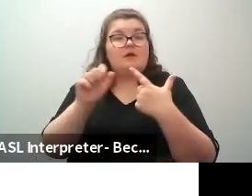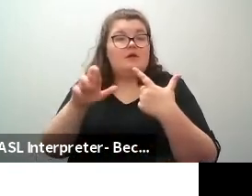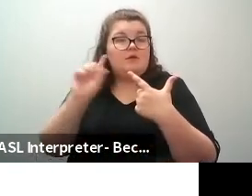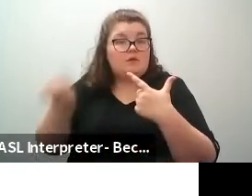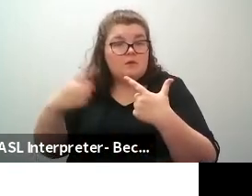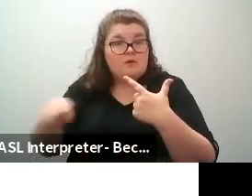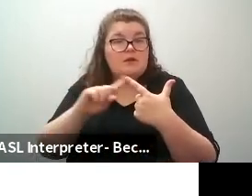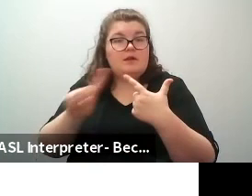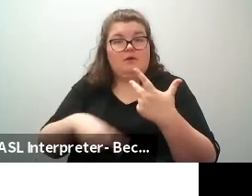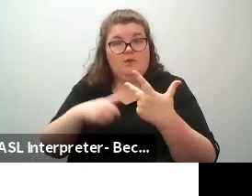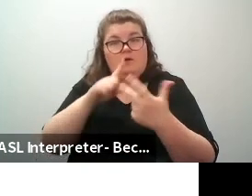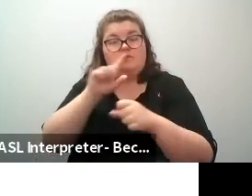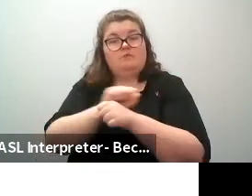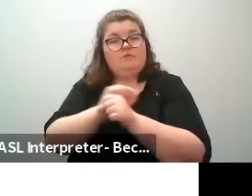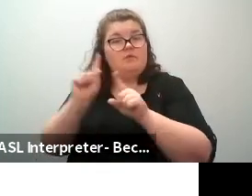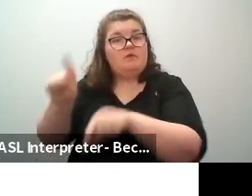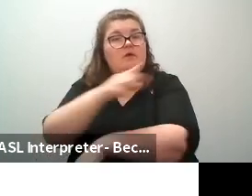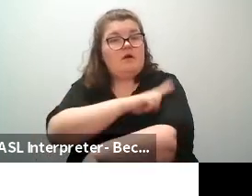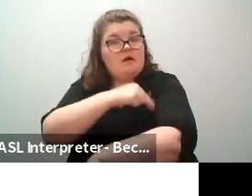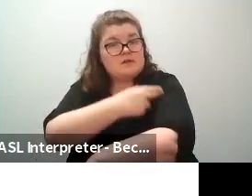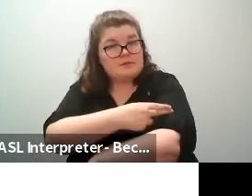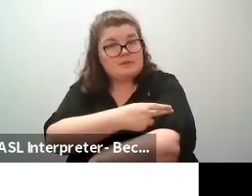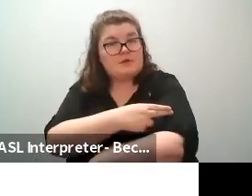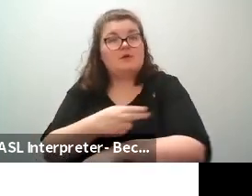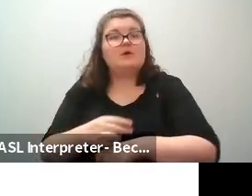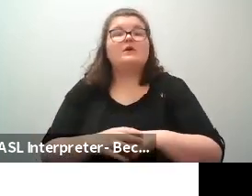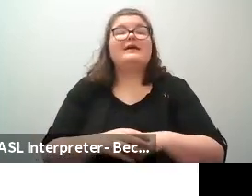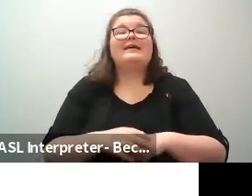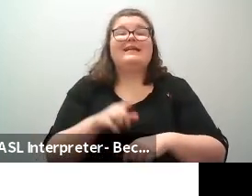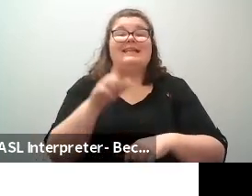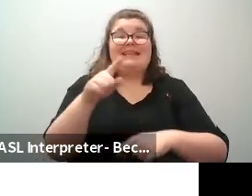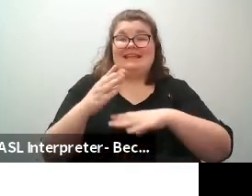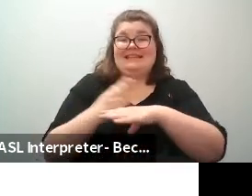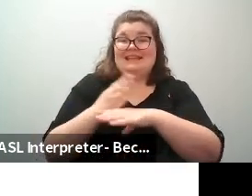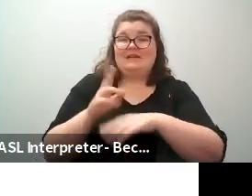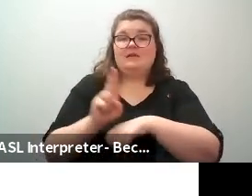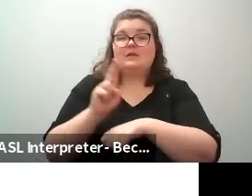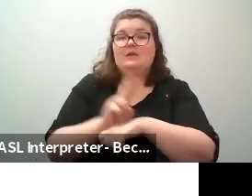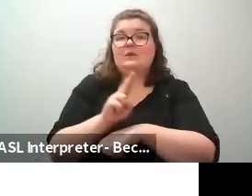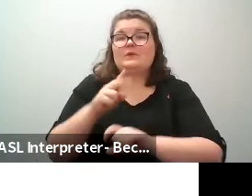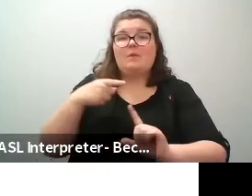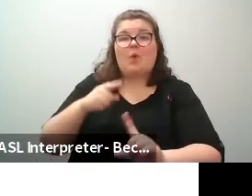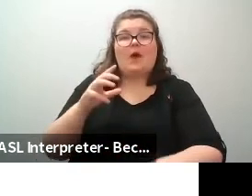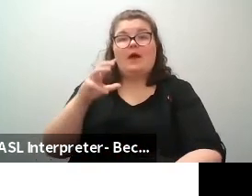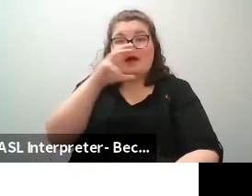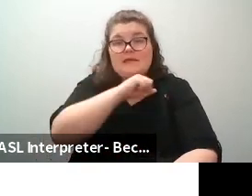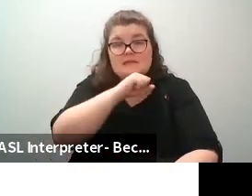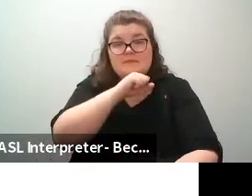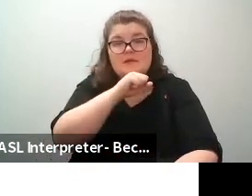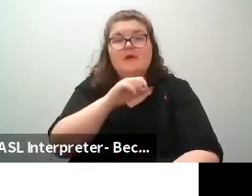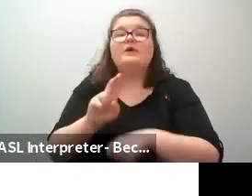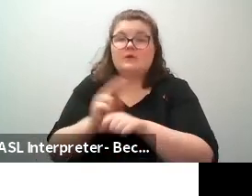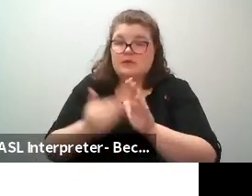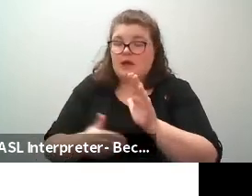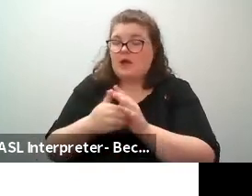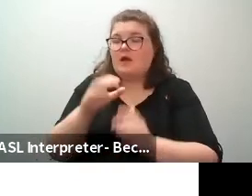x-axis is a log scale with an estimate, the point estimate being a circle of odds ratio,